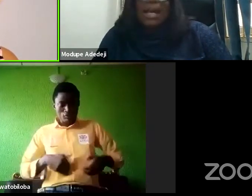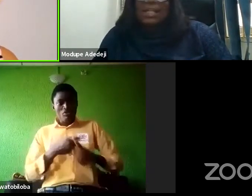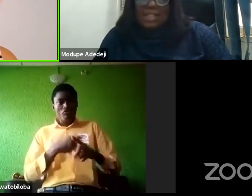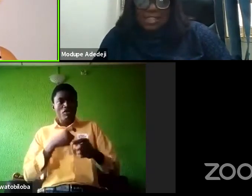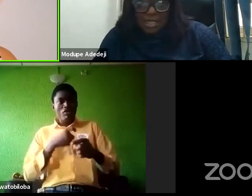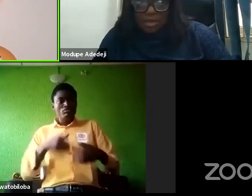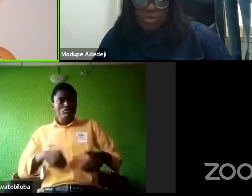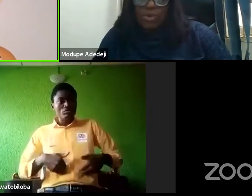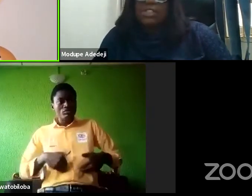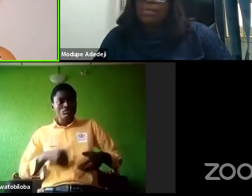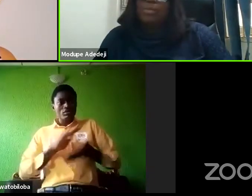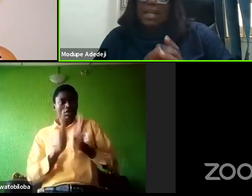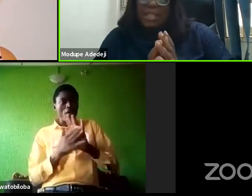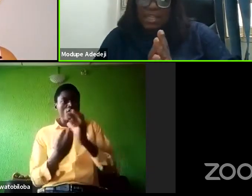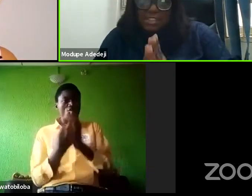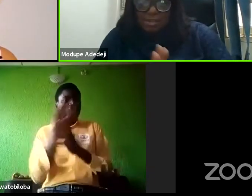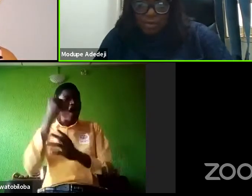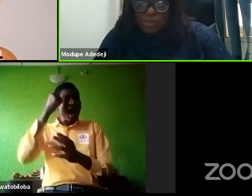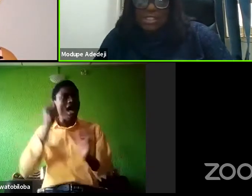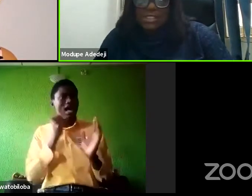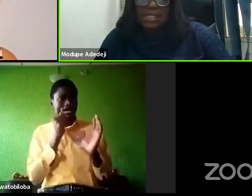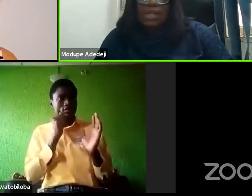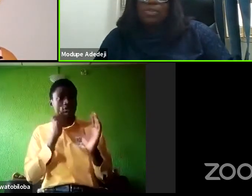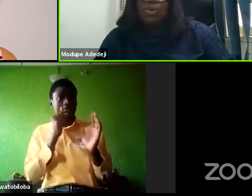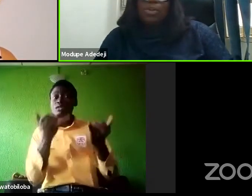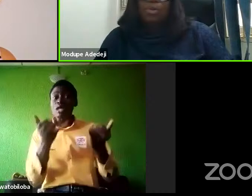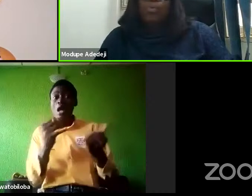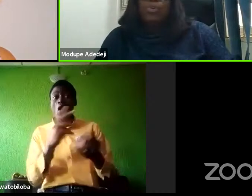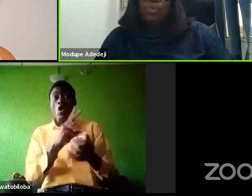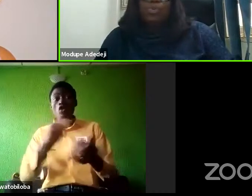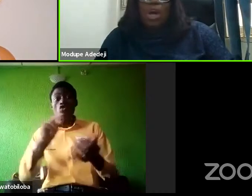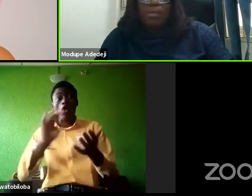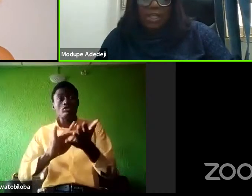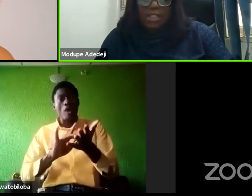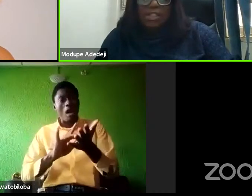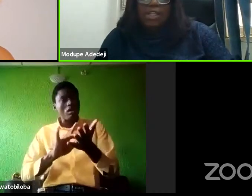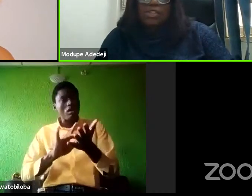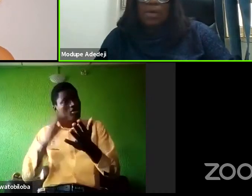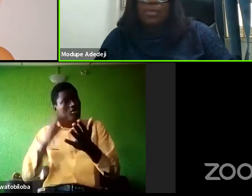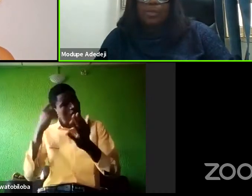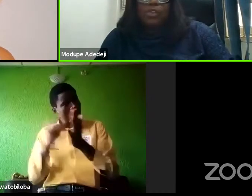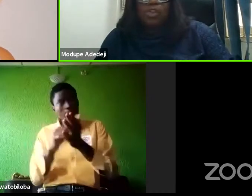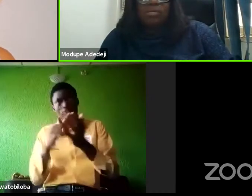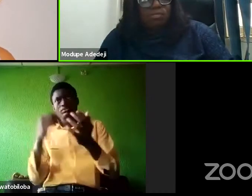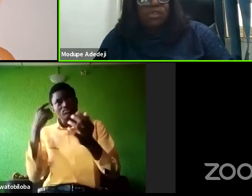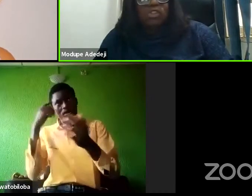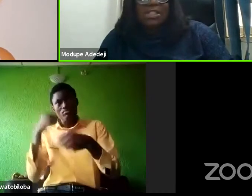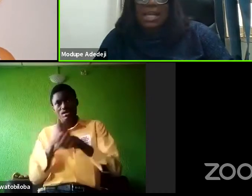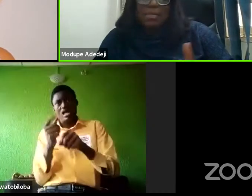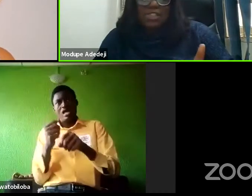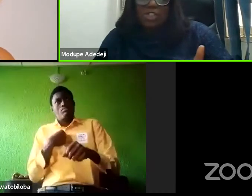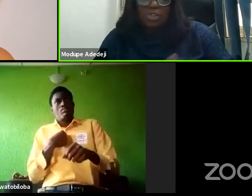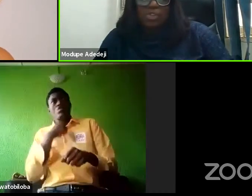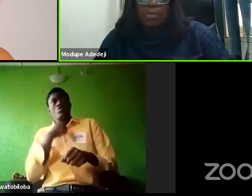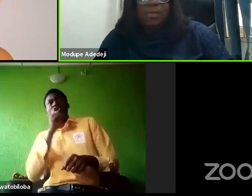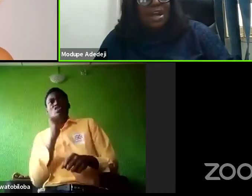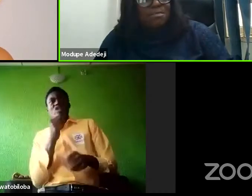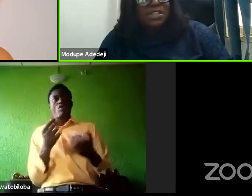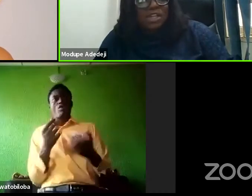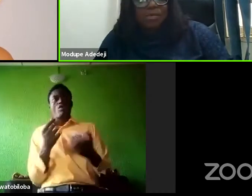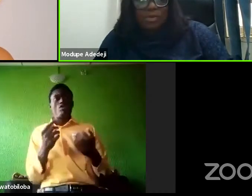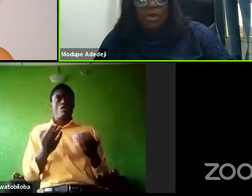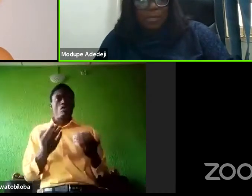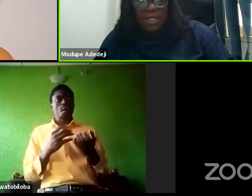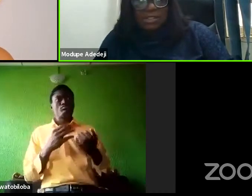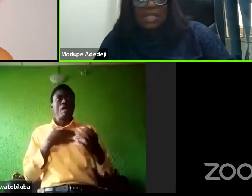no drug as at now. So it's an aging process. So you come in, some people, just like menstruation, some people